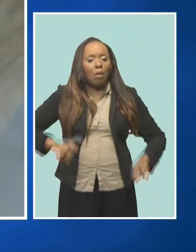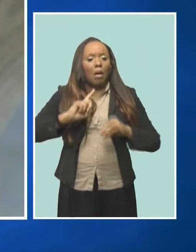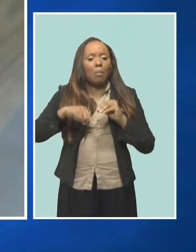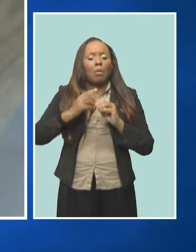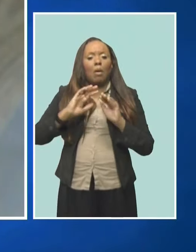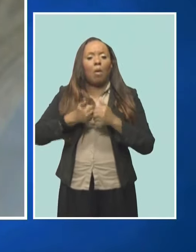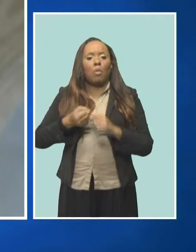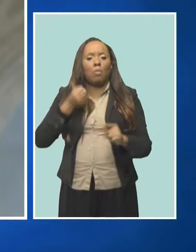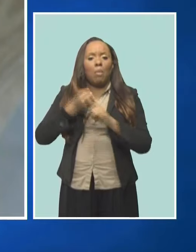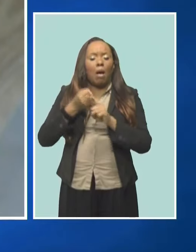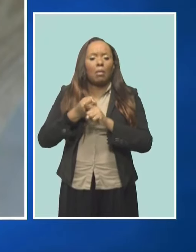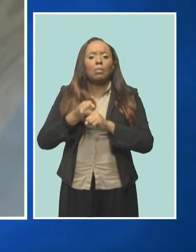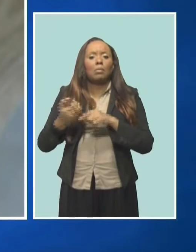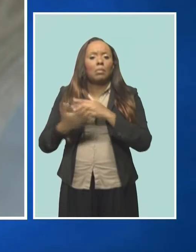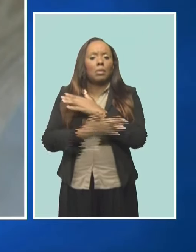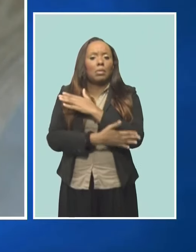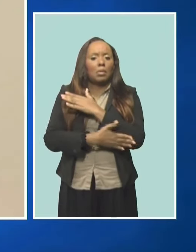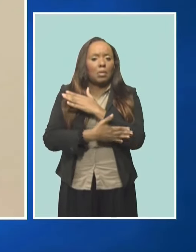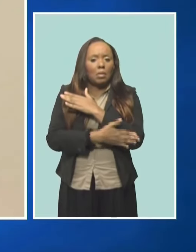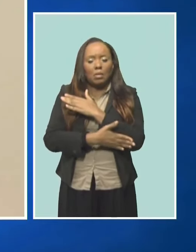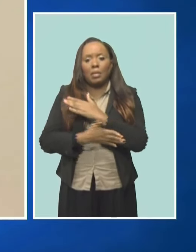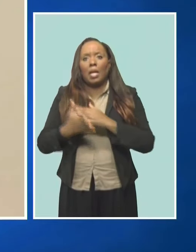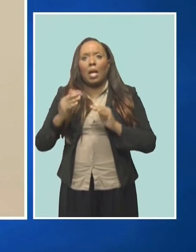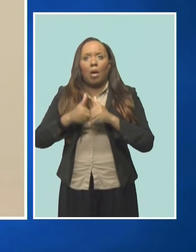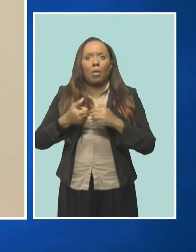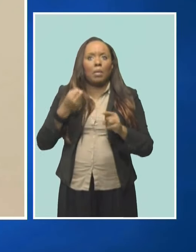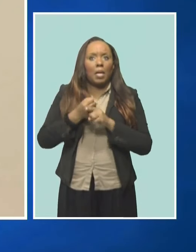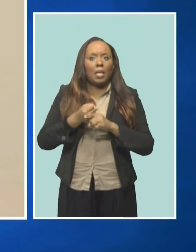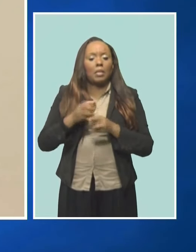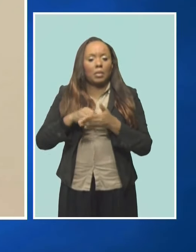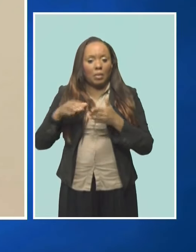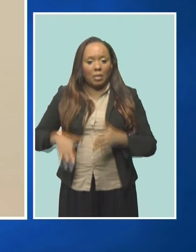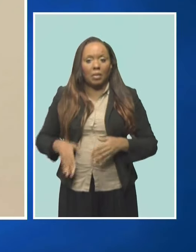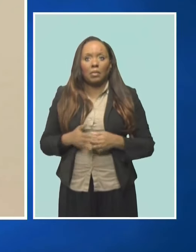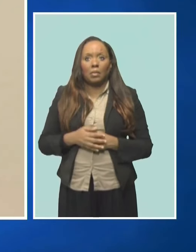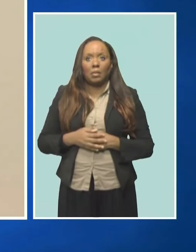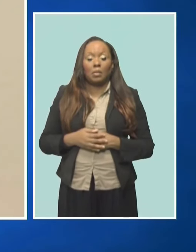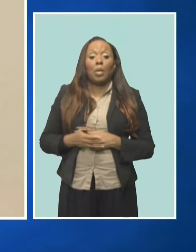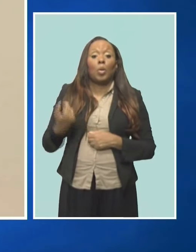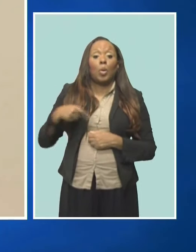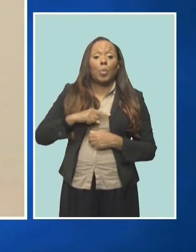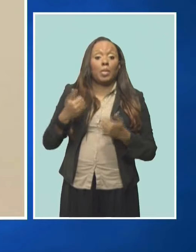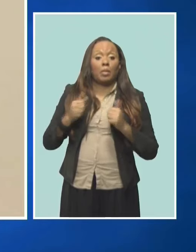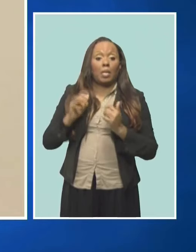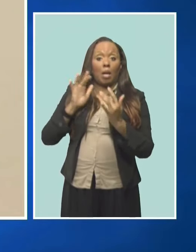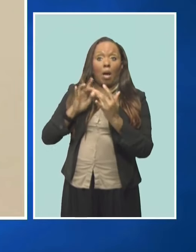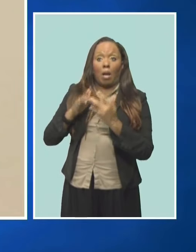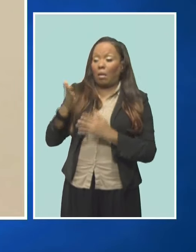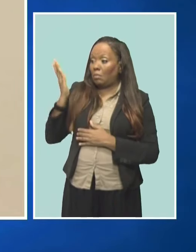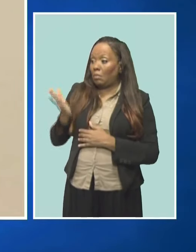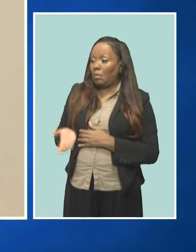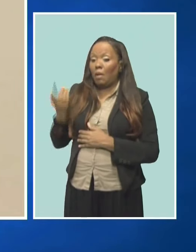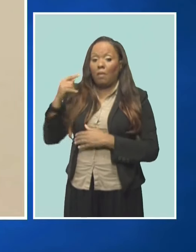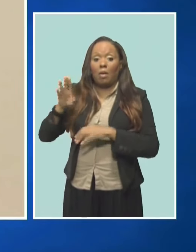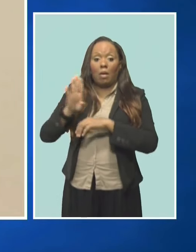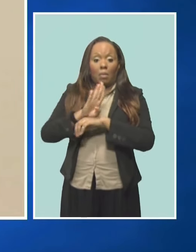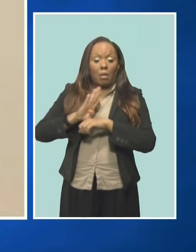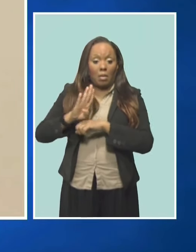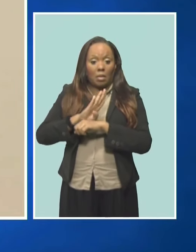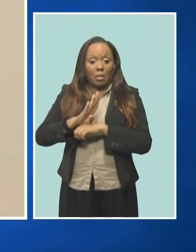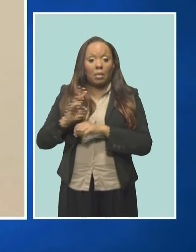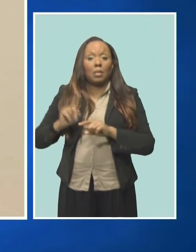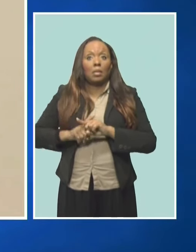on students. CBC News has tried to reach the Chief Education Officer, Dr. Ramona Archer Bradshaw, for an